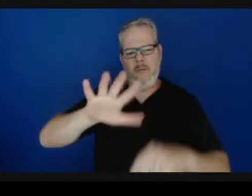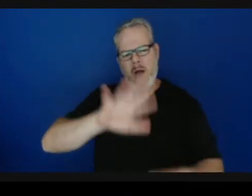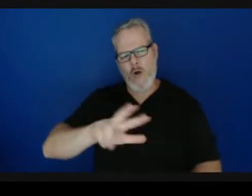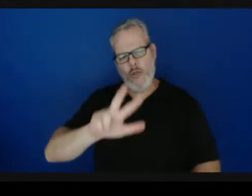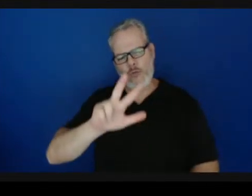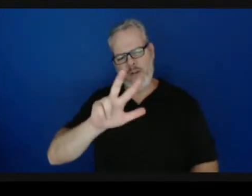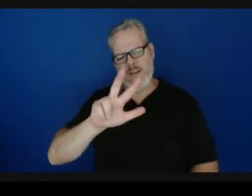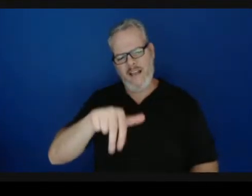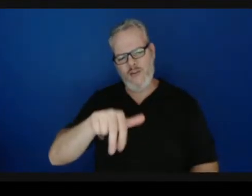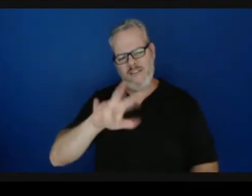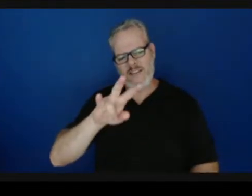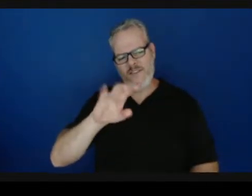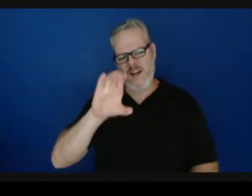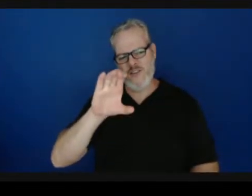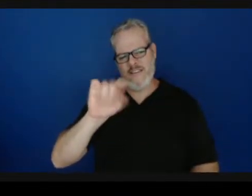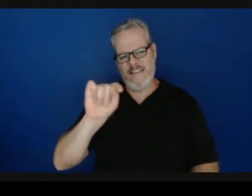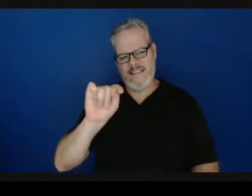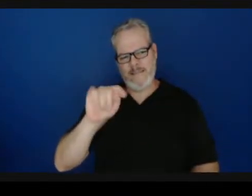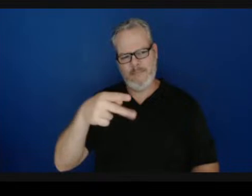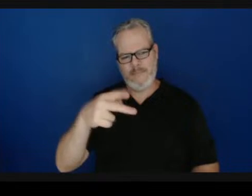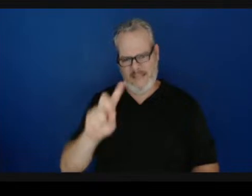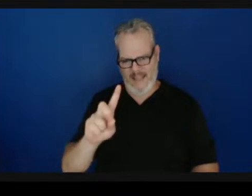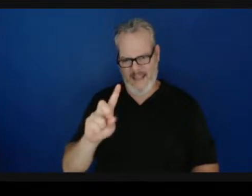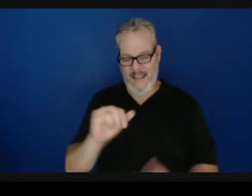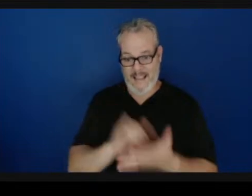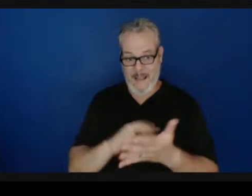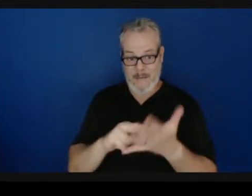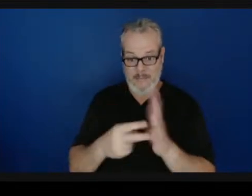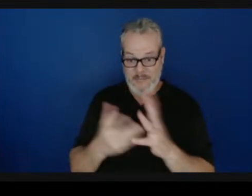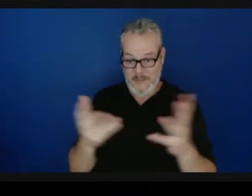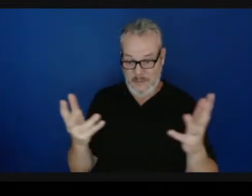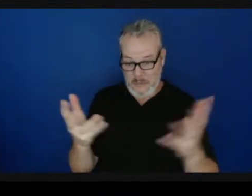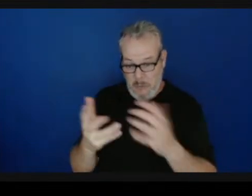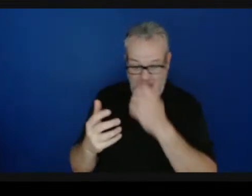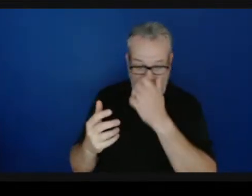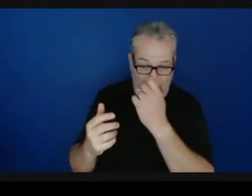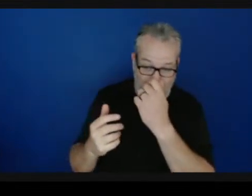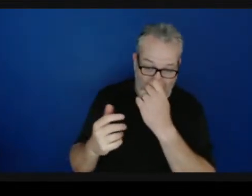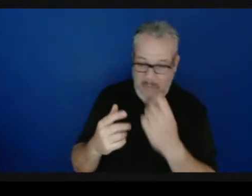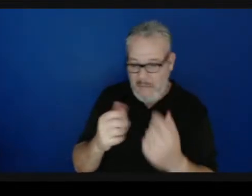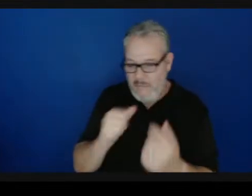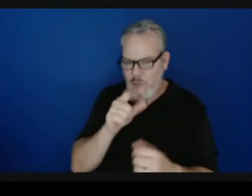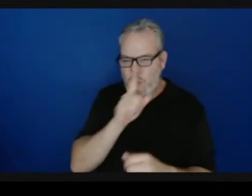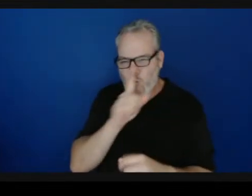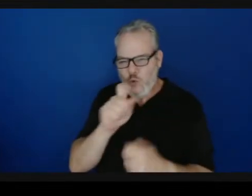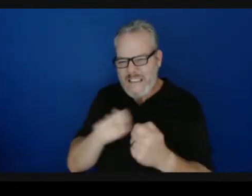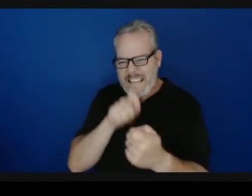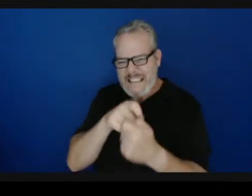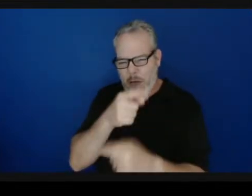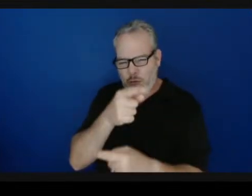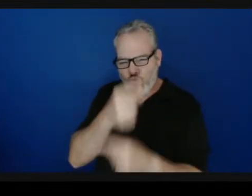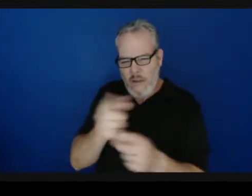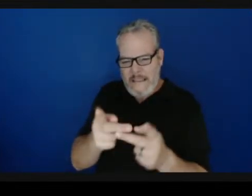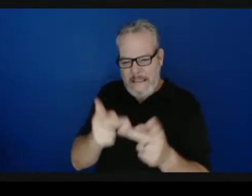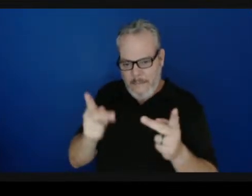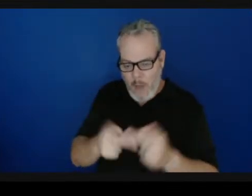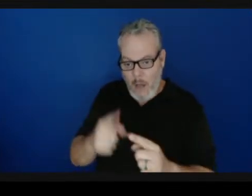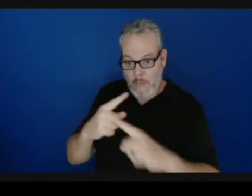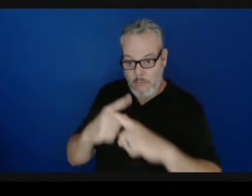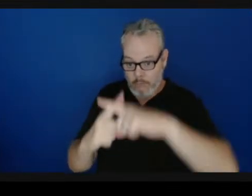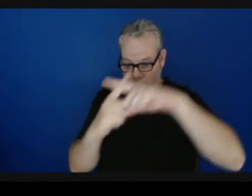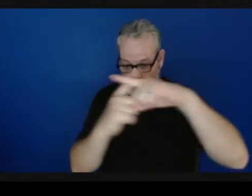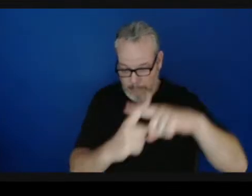day. And from the emission site, I'm not sure if they've put this in exactly in the right spot here, but probably because I see it, there it is, coming from right